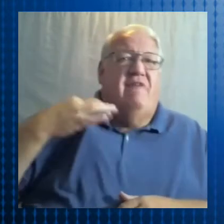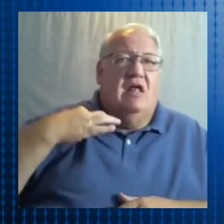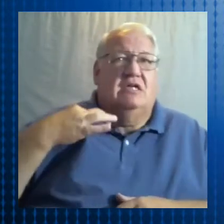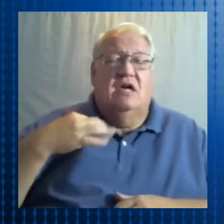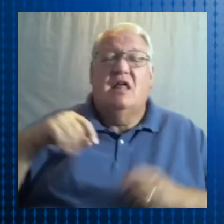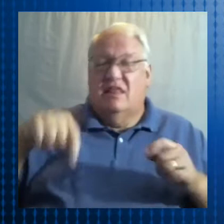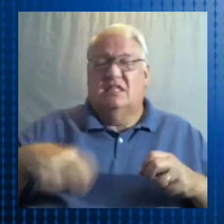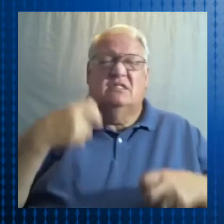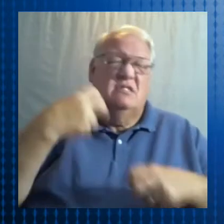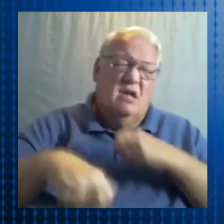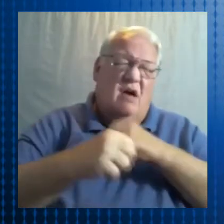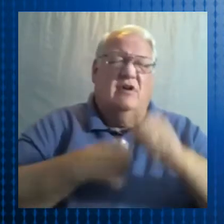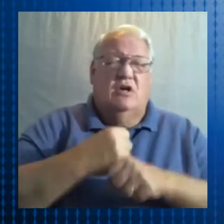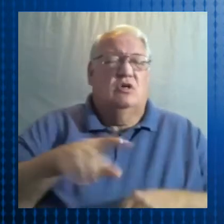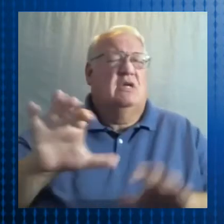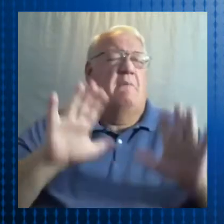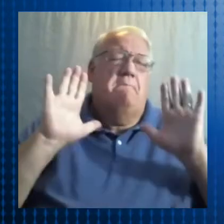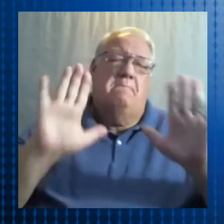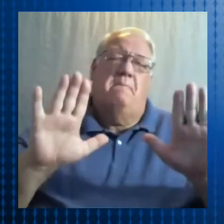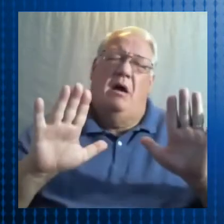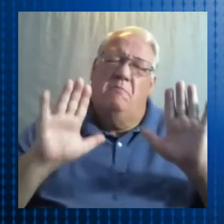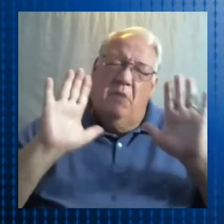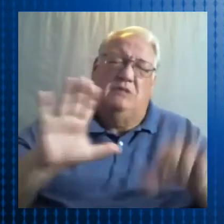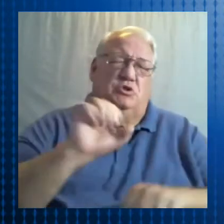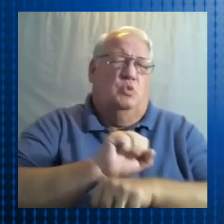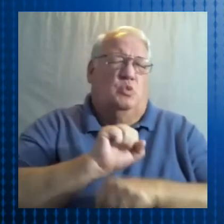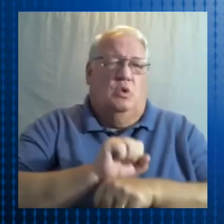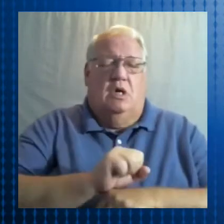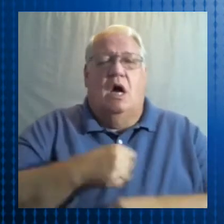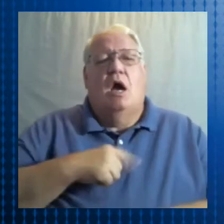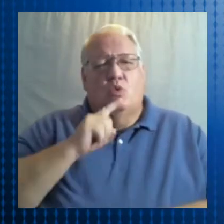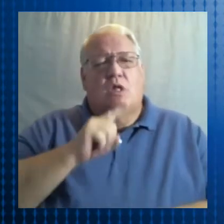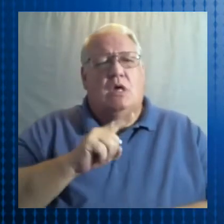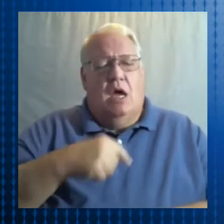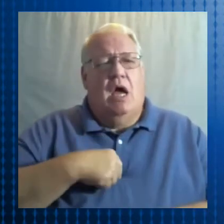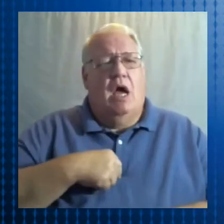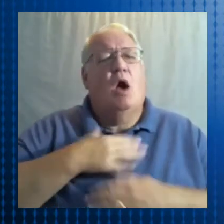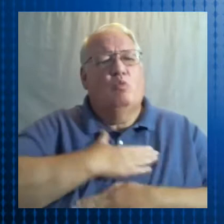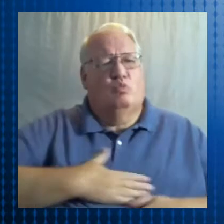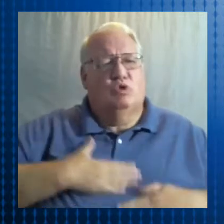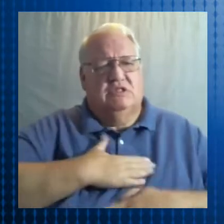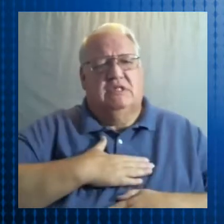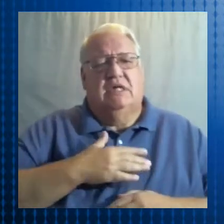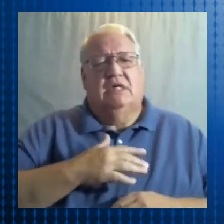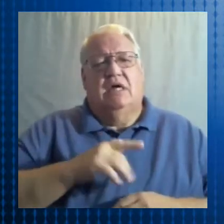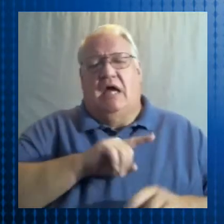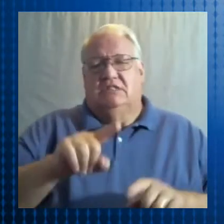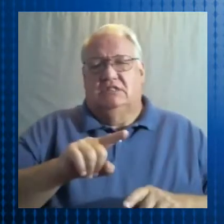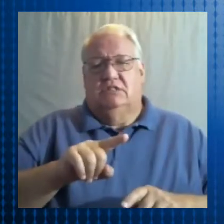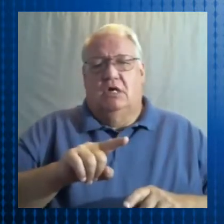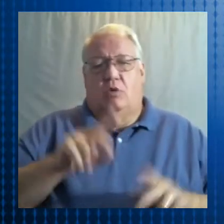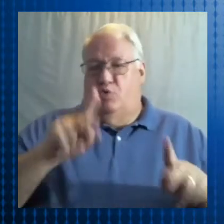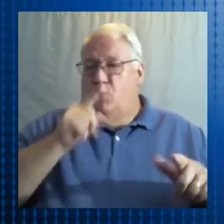and you did amazing, amazing work. And I want to tell you how much I appreciate it as a resident, as a legislator.